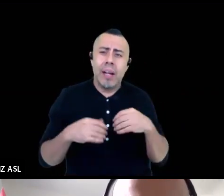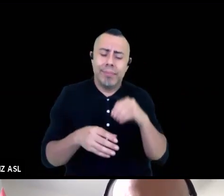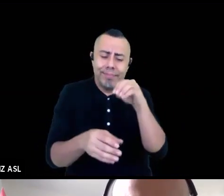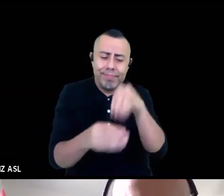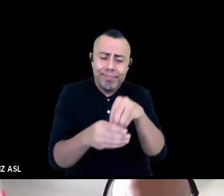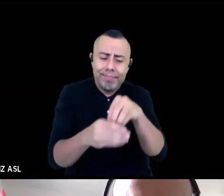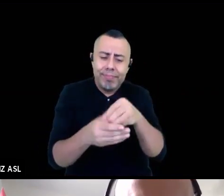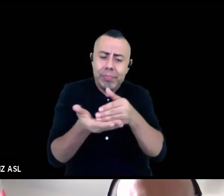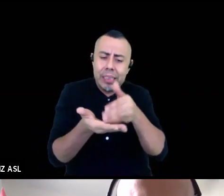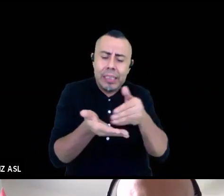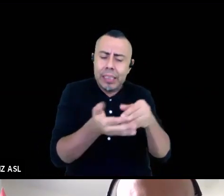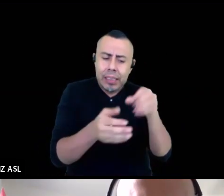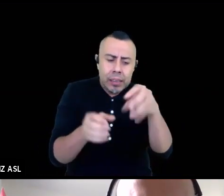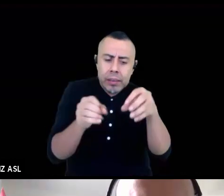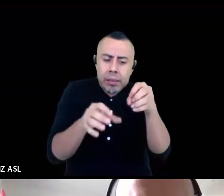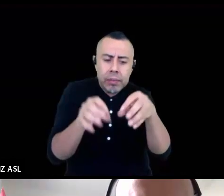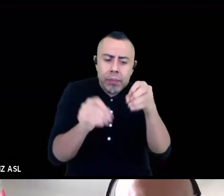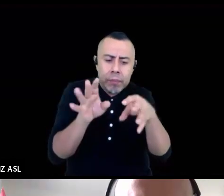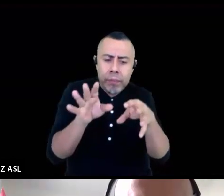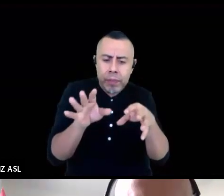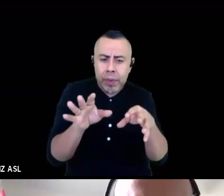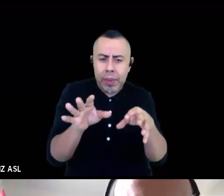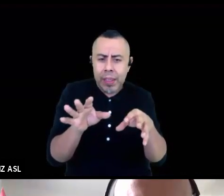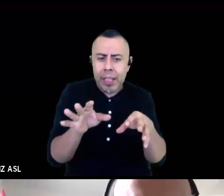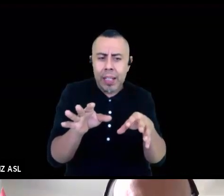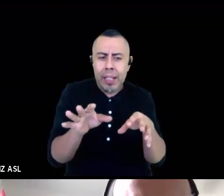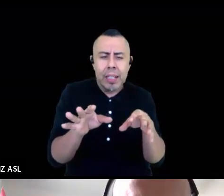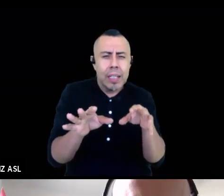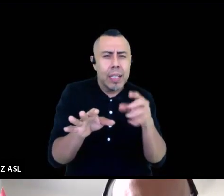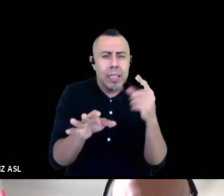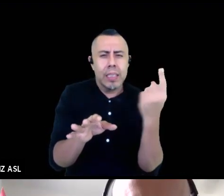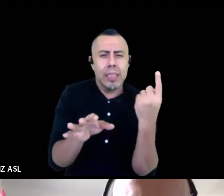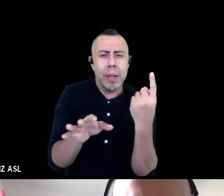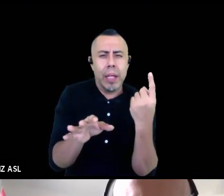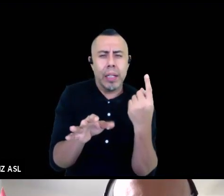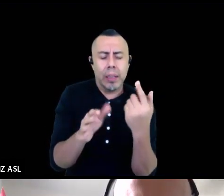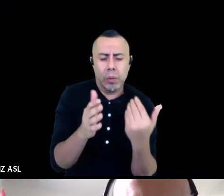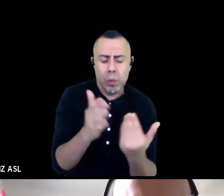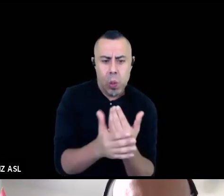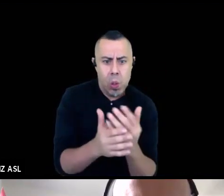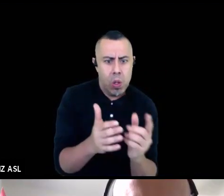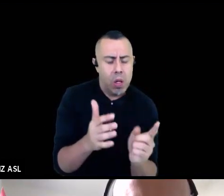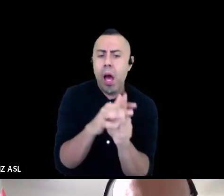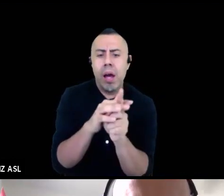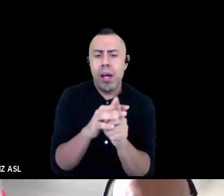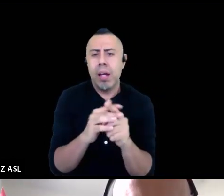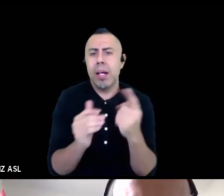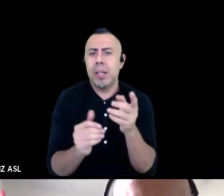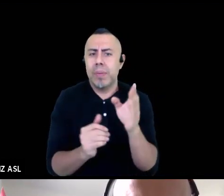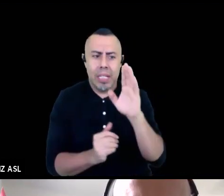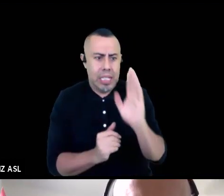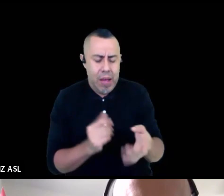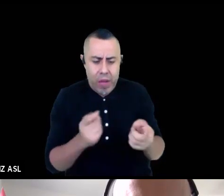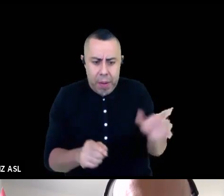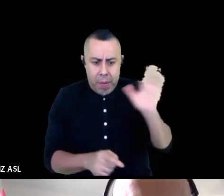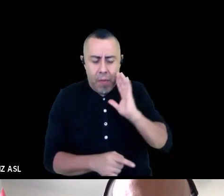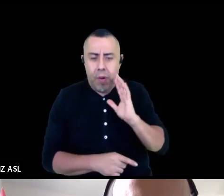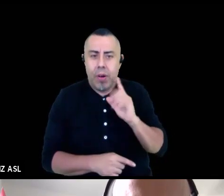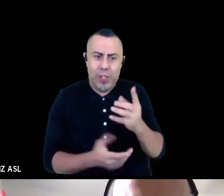that are something's about to change or something has never happened before, and this is you're witnessing it.